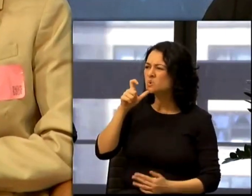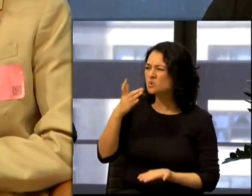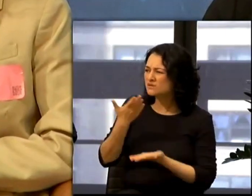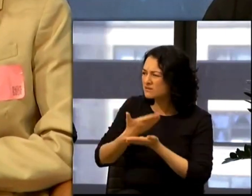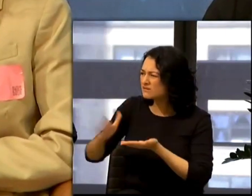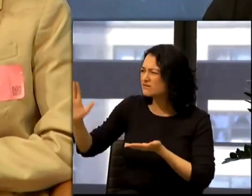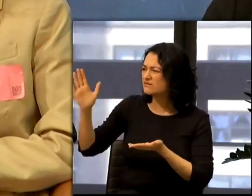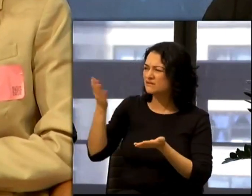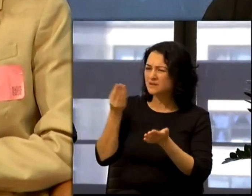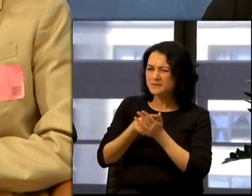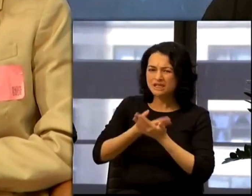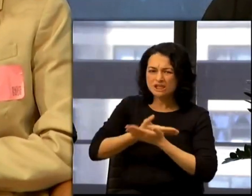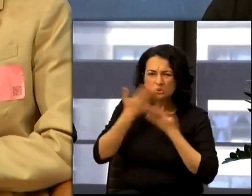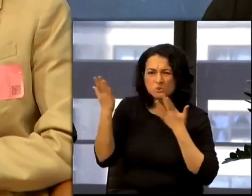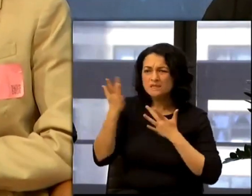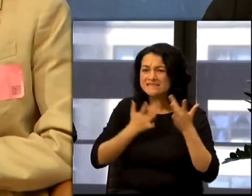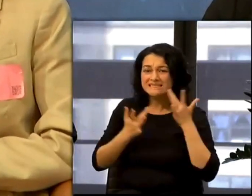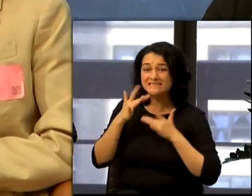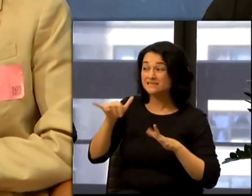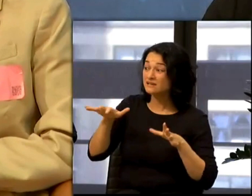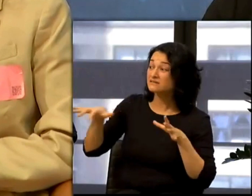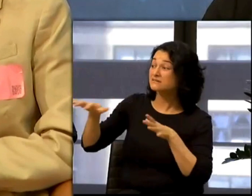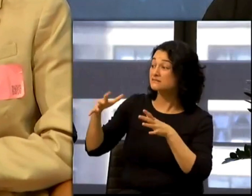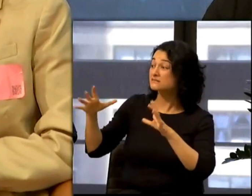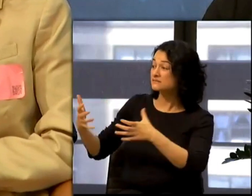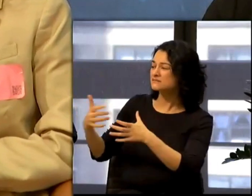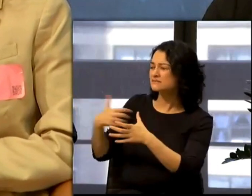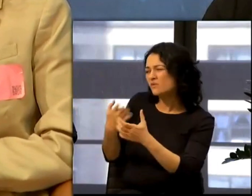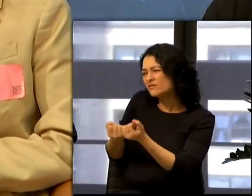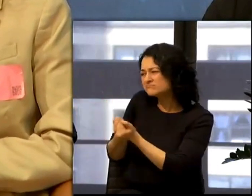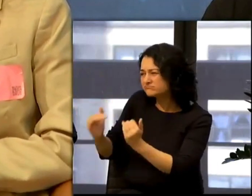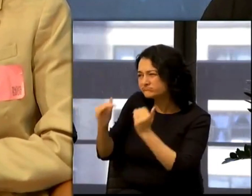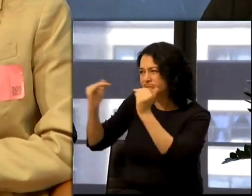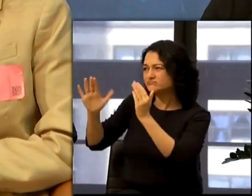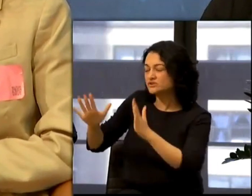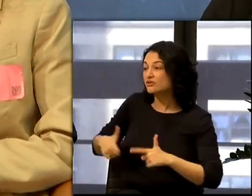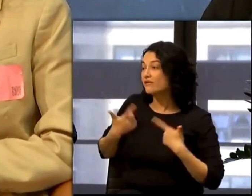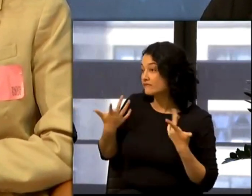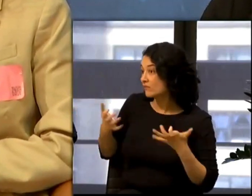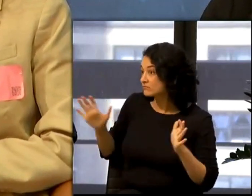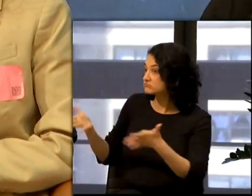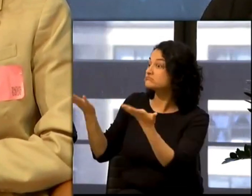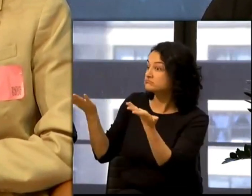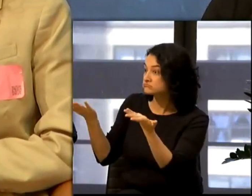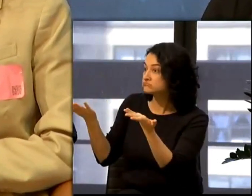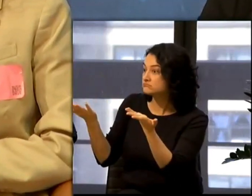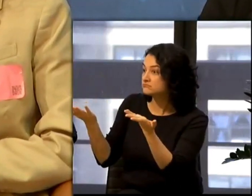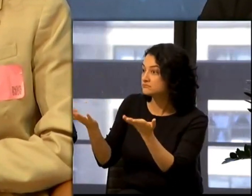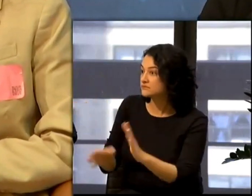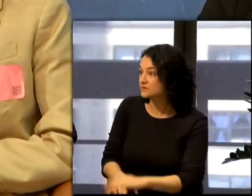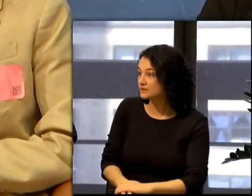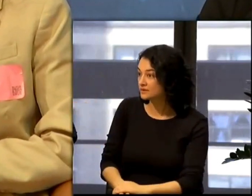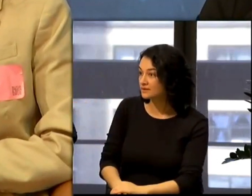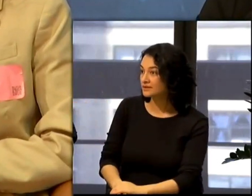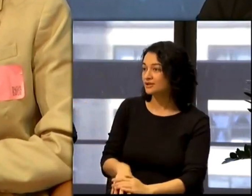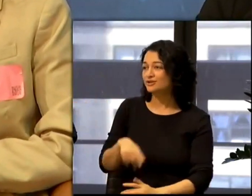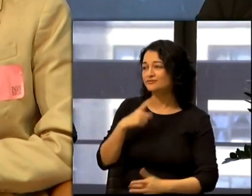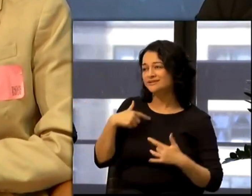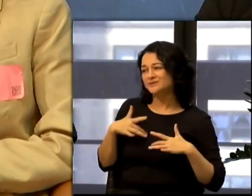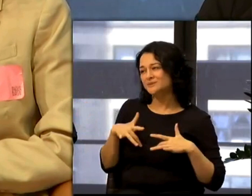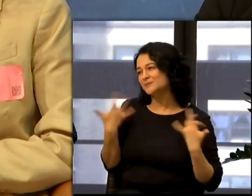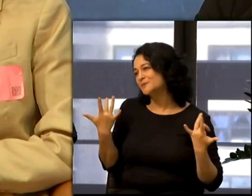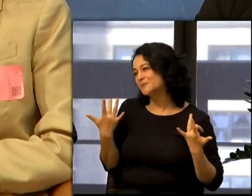fortunate to contribute to this journal. I'm also a co-chair of a coalition, the Consortium for Constituents